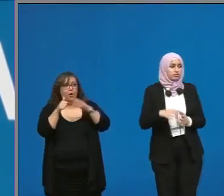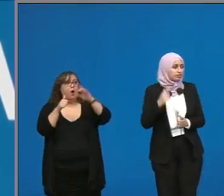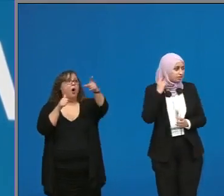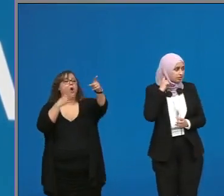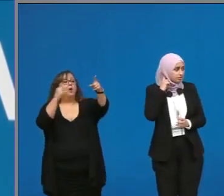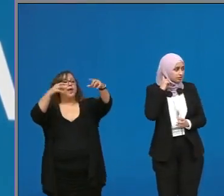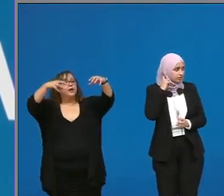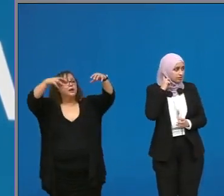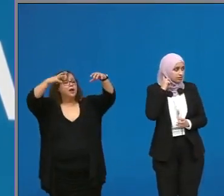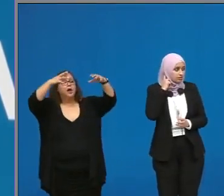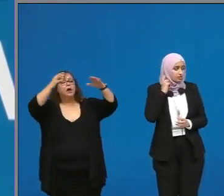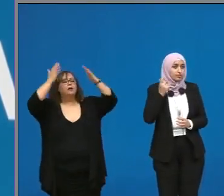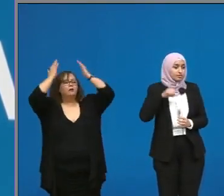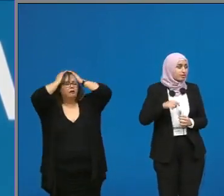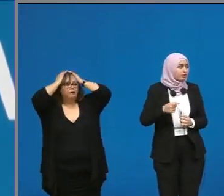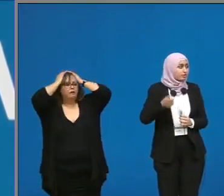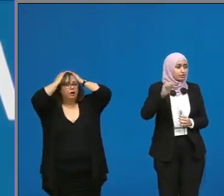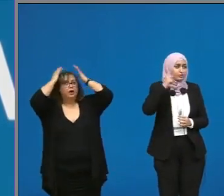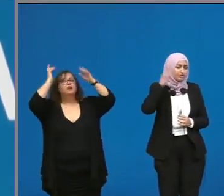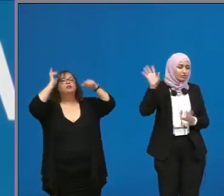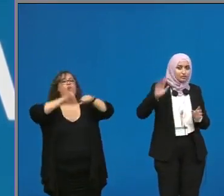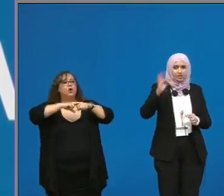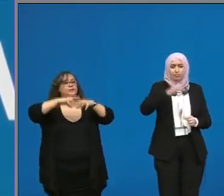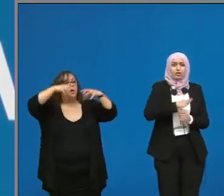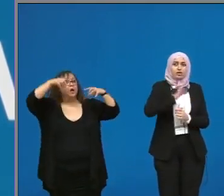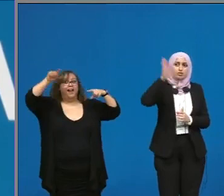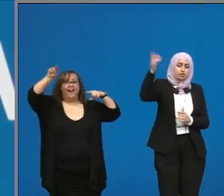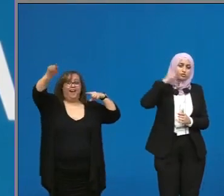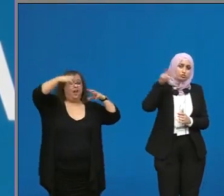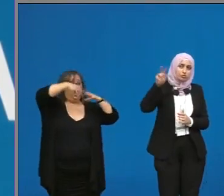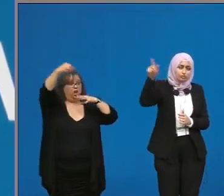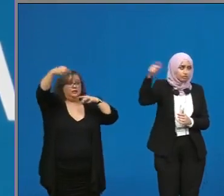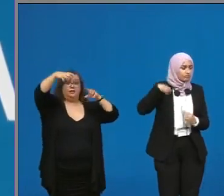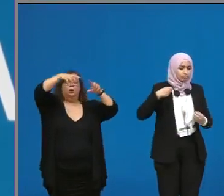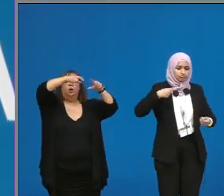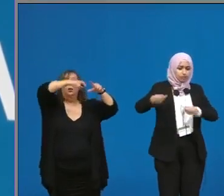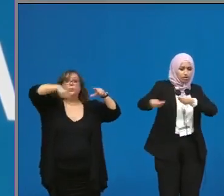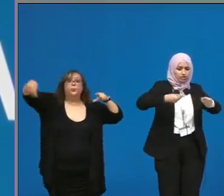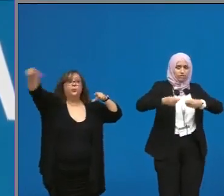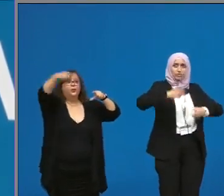The exhibition. Yes, of course. Don't forget to check our exhibition. MindRockets is there.